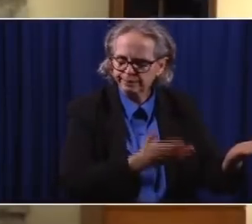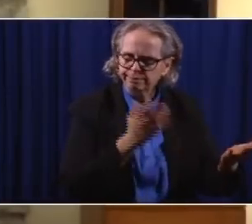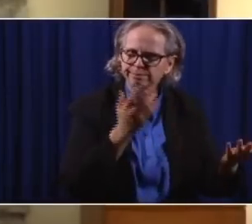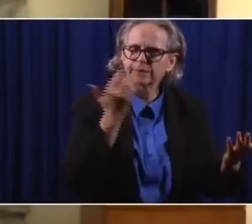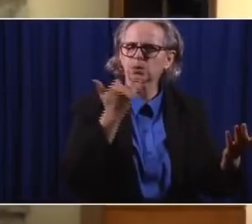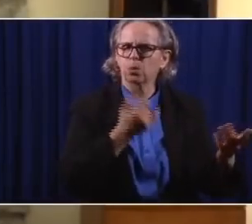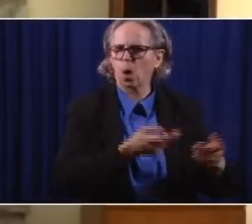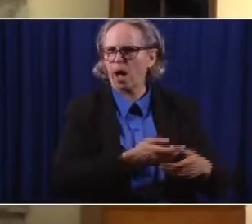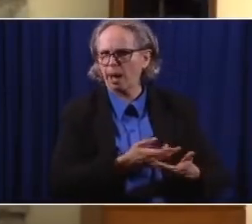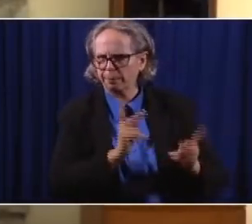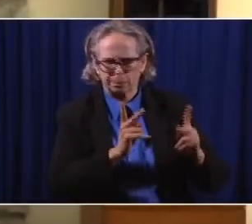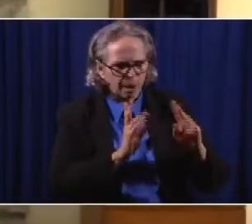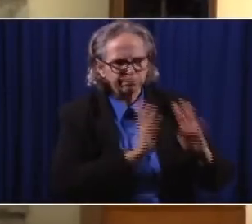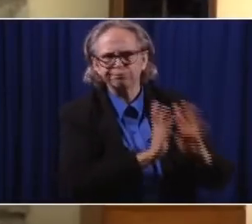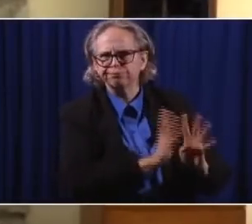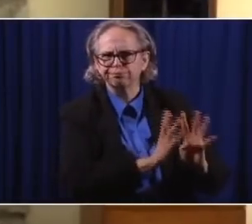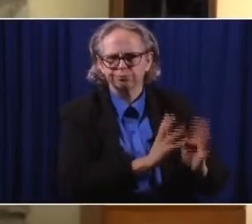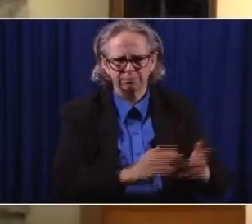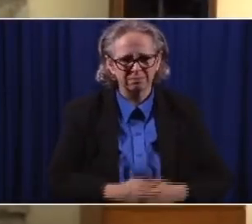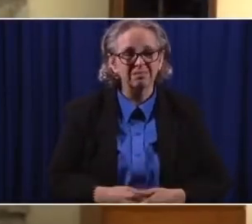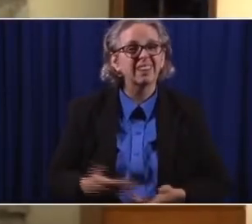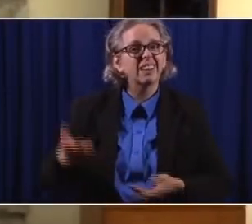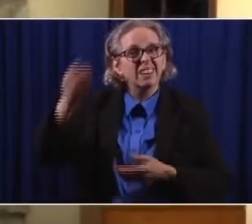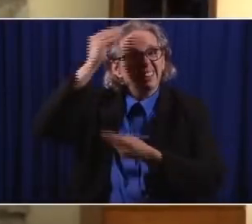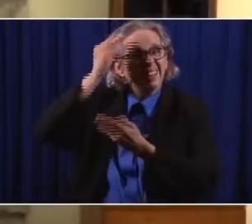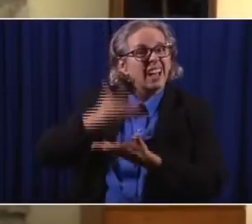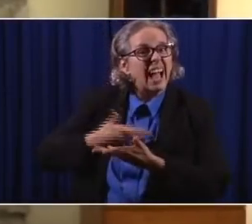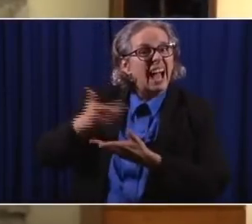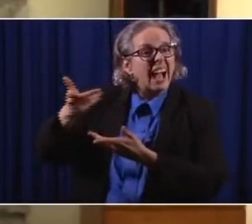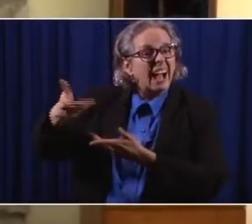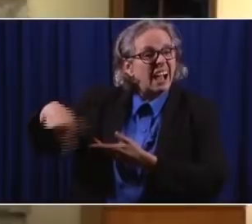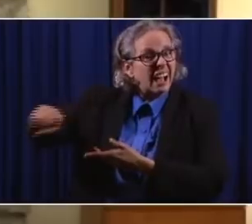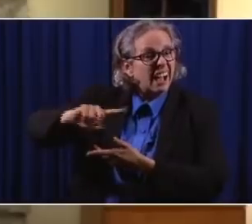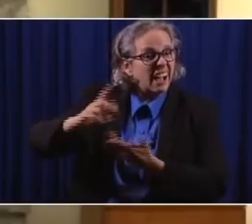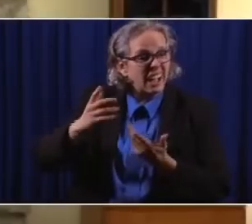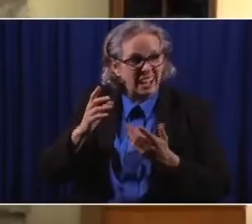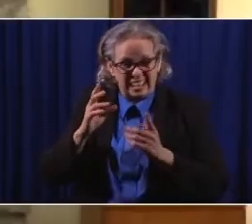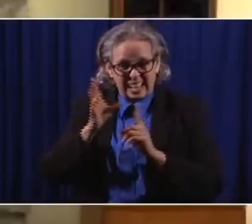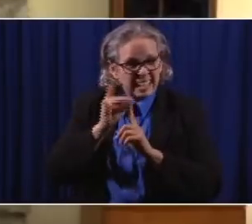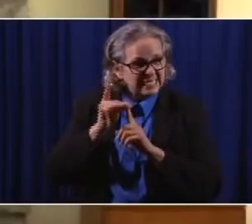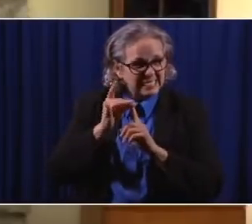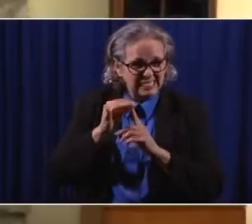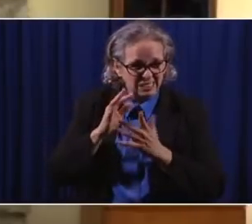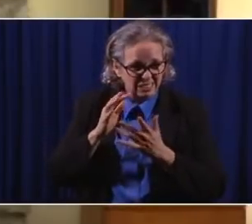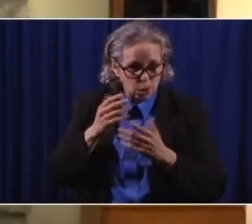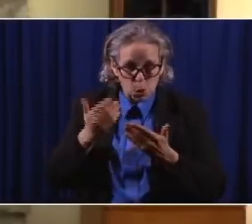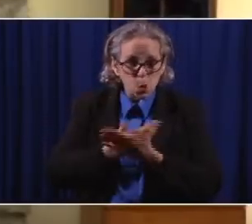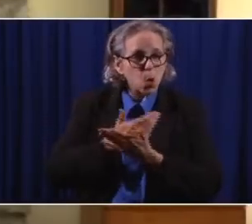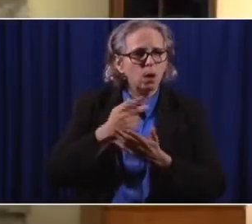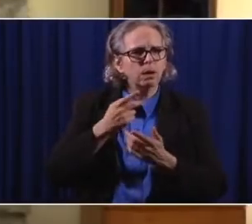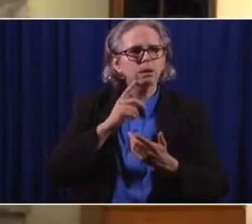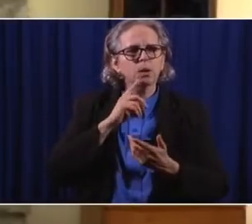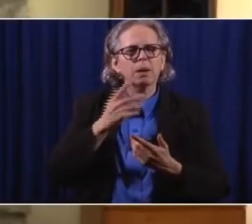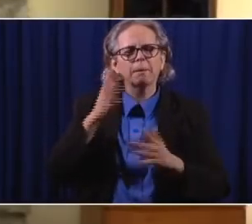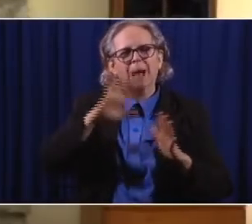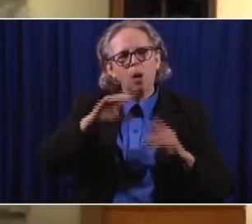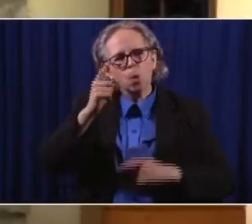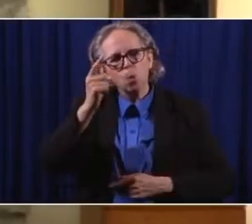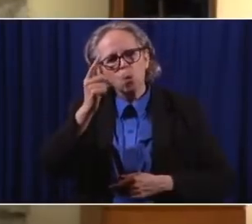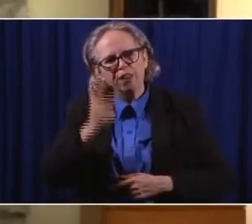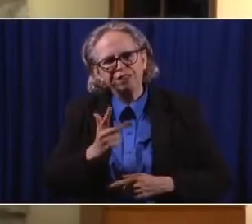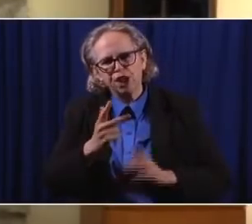more. A third of their cases are coming from spread between family members. There are small church outbreaks, 2 long